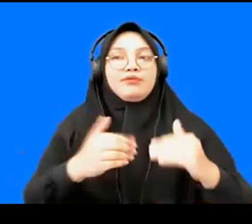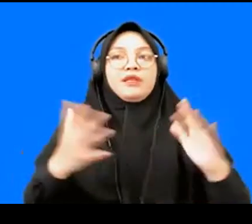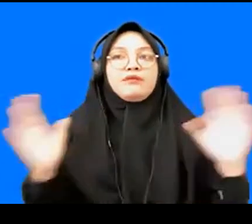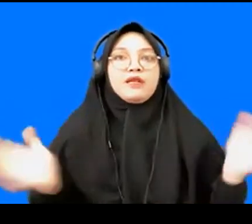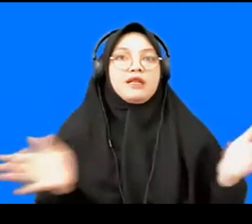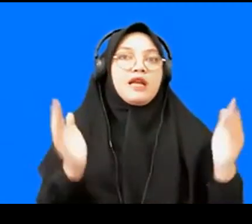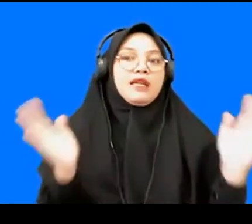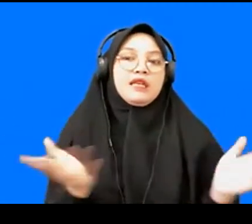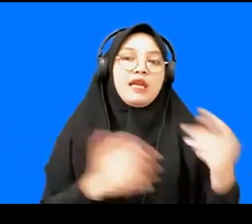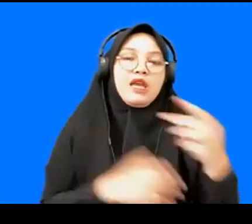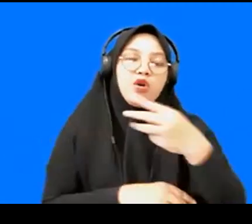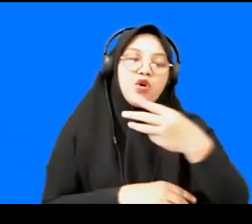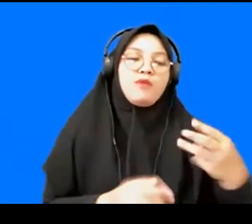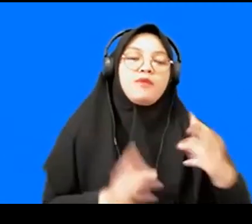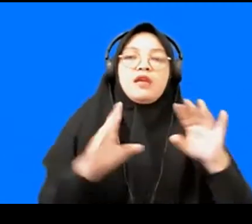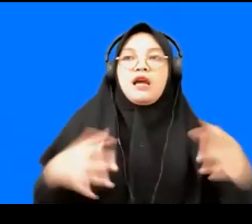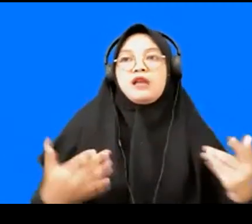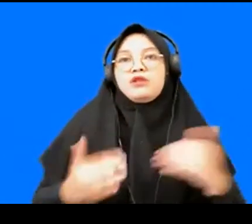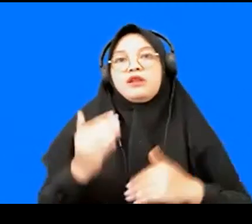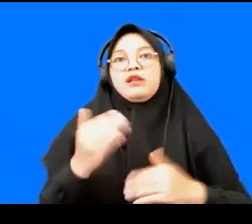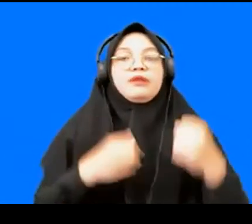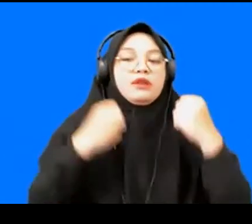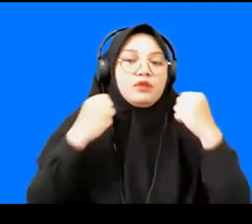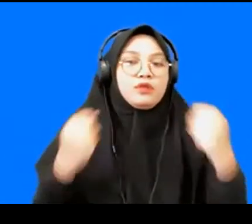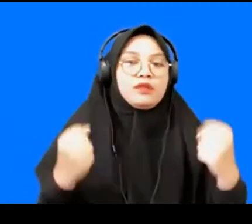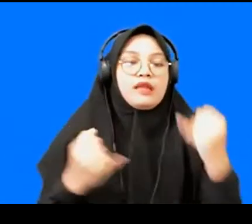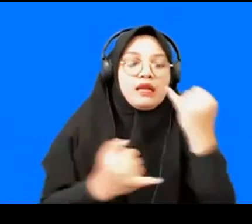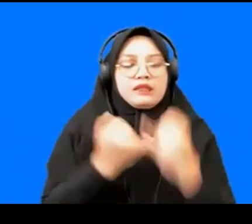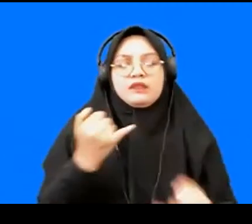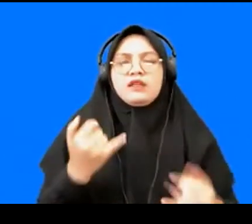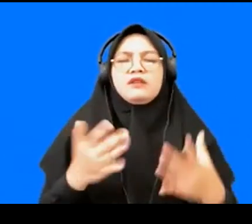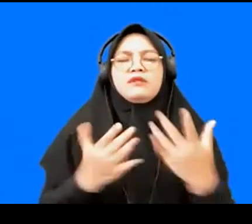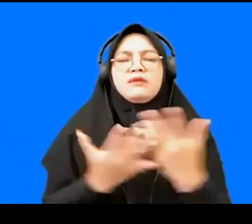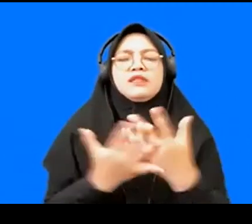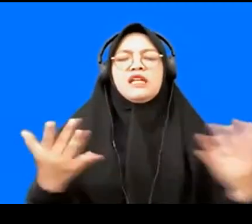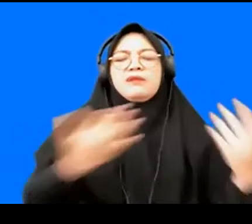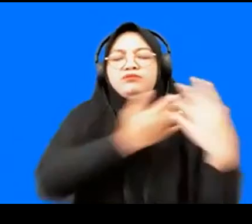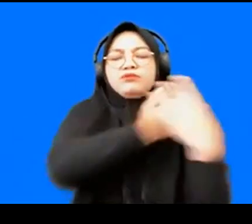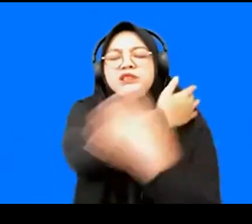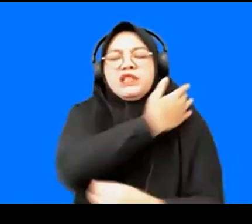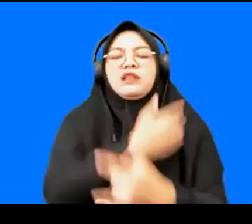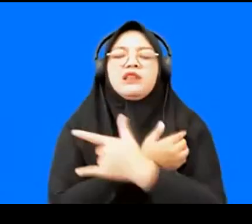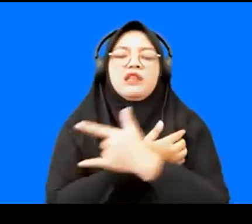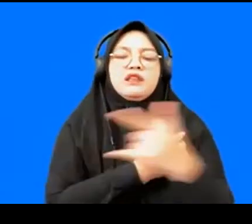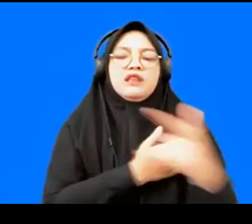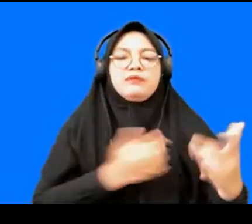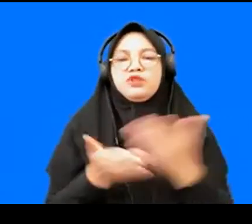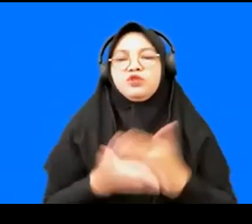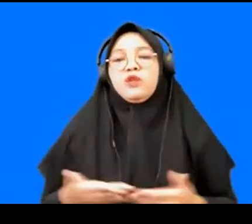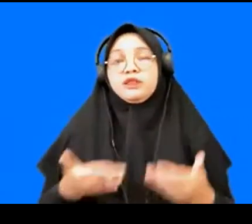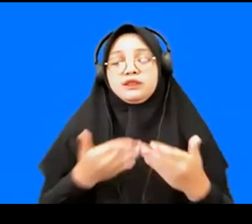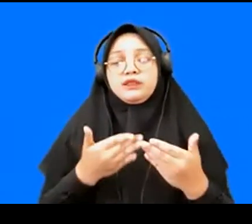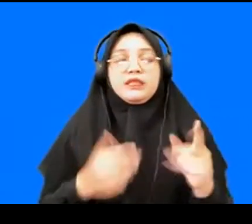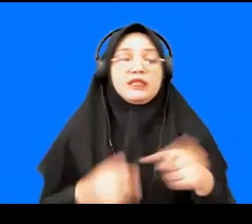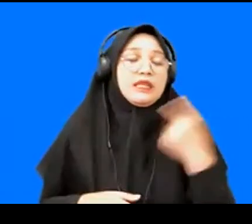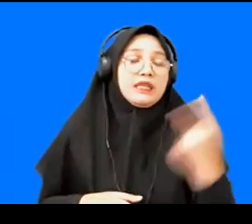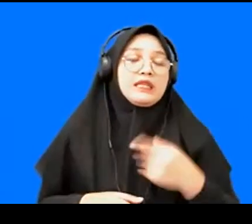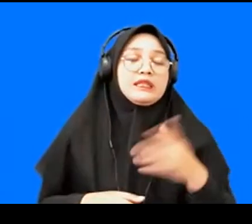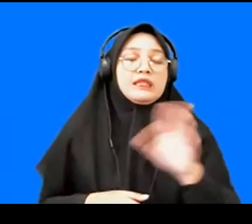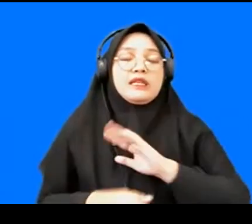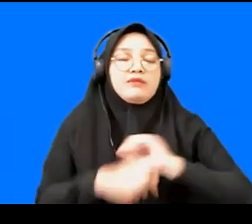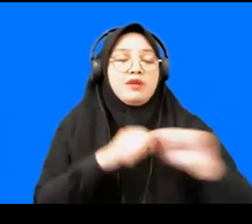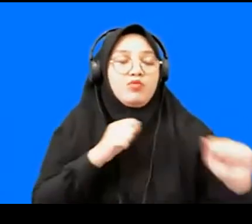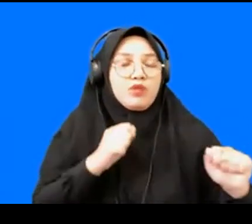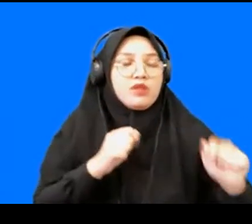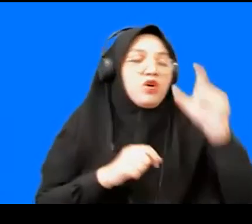They remain the same. The inverse is true. You do not make the rich less powerful and less wealthy. They continue to